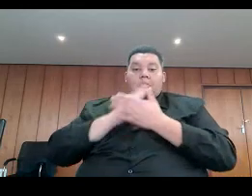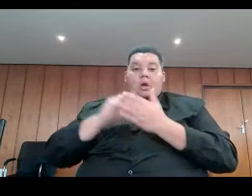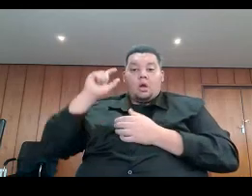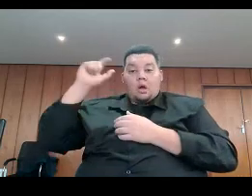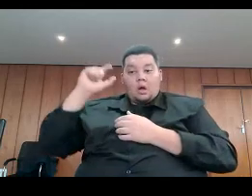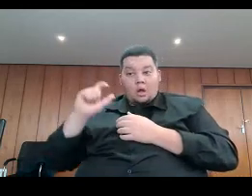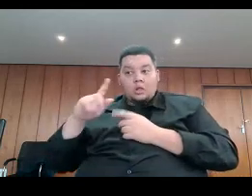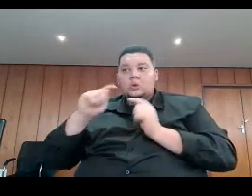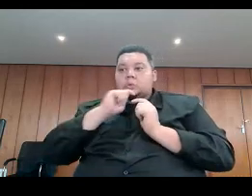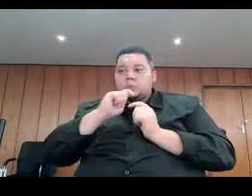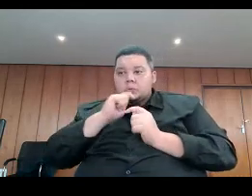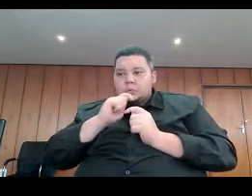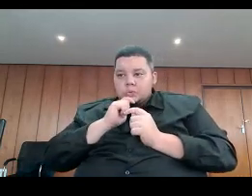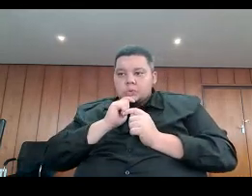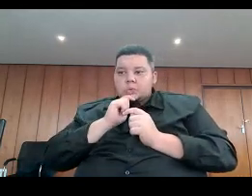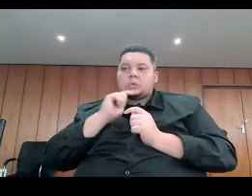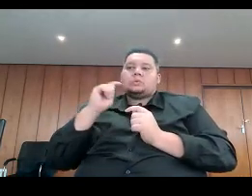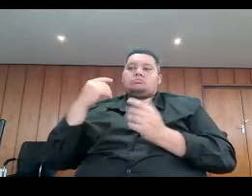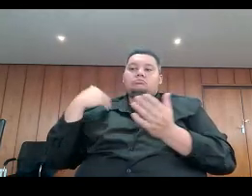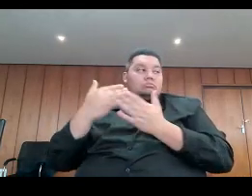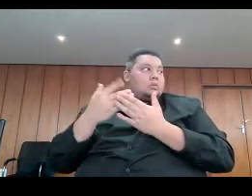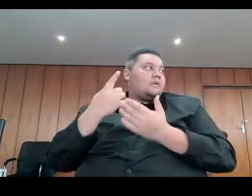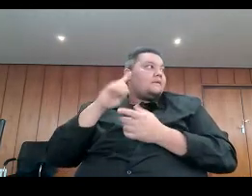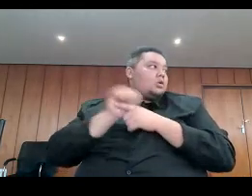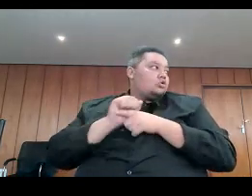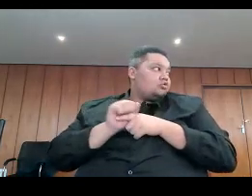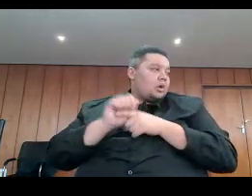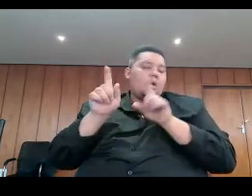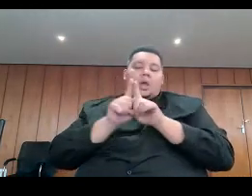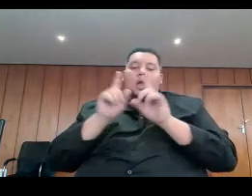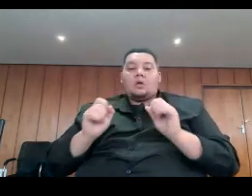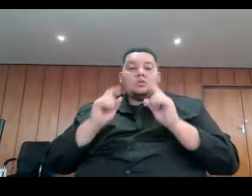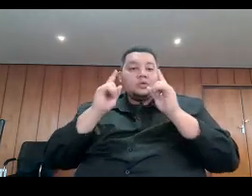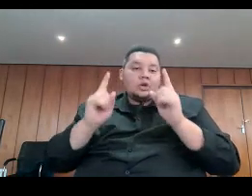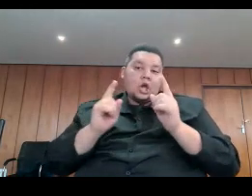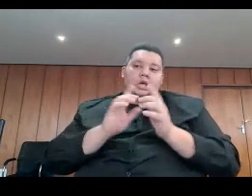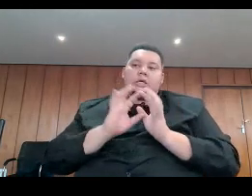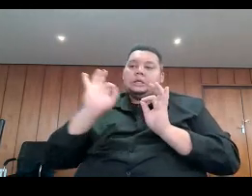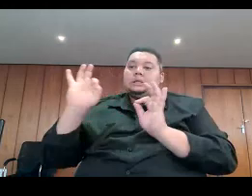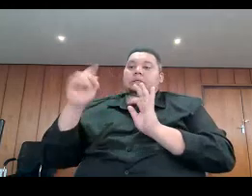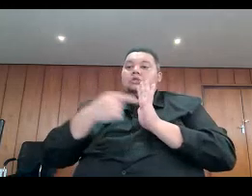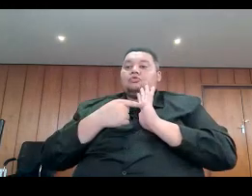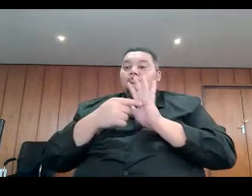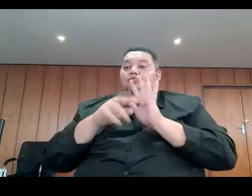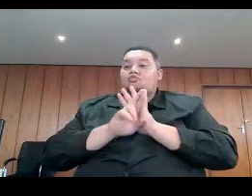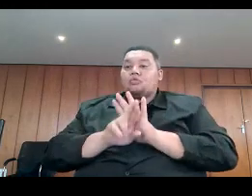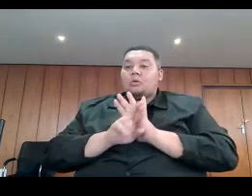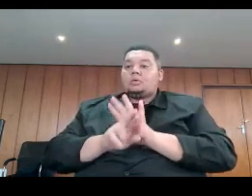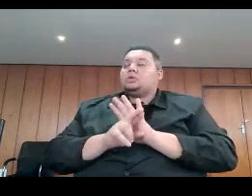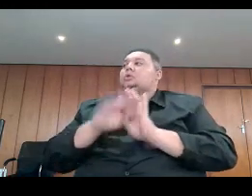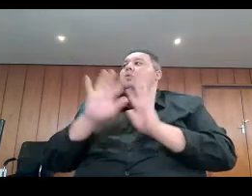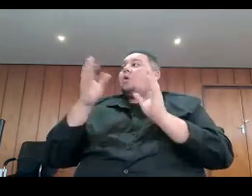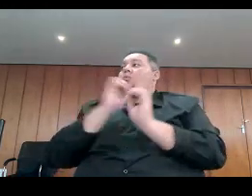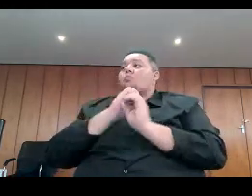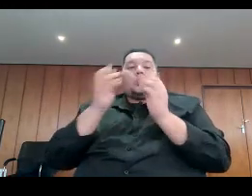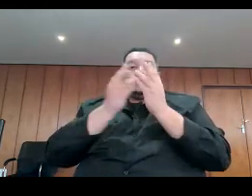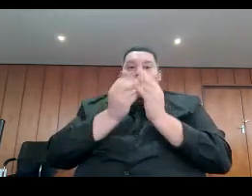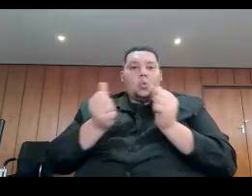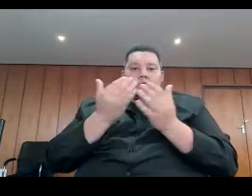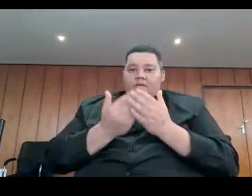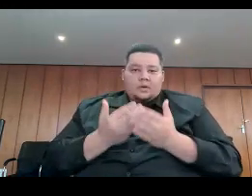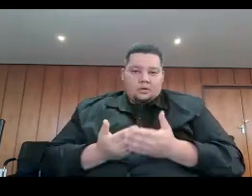the, which is really long for training and education, it represents where no solutions are